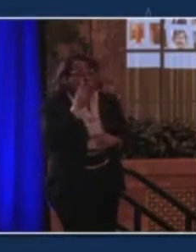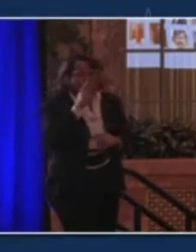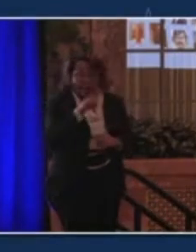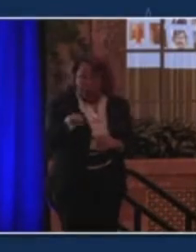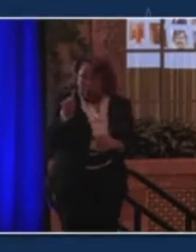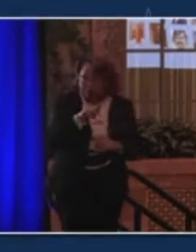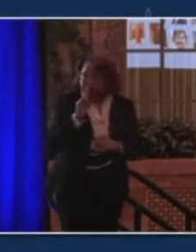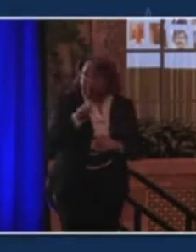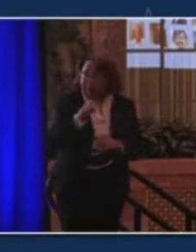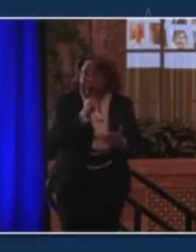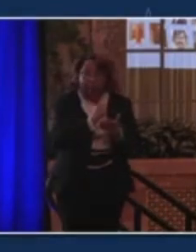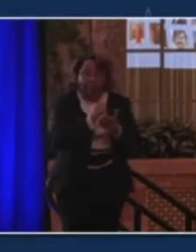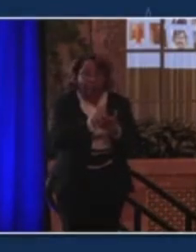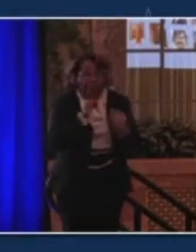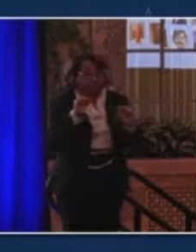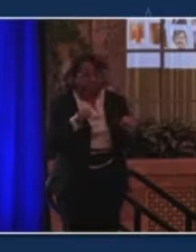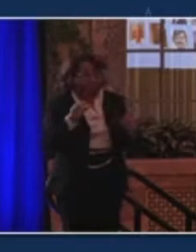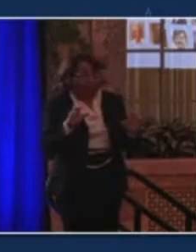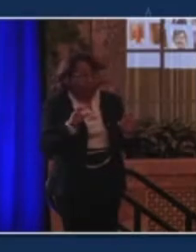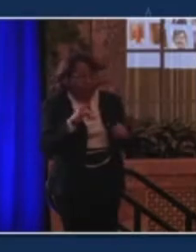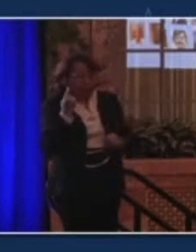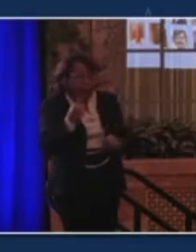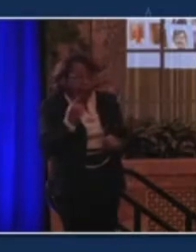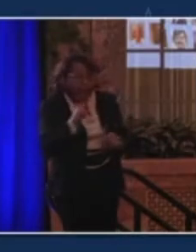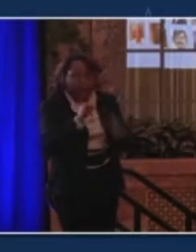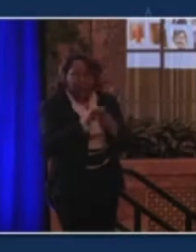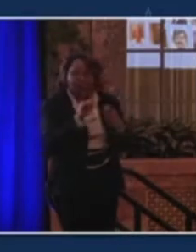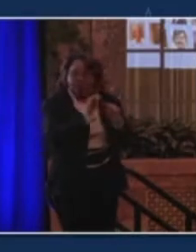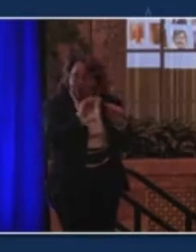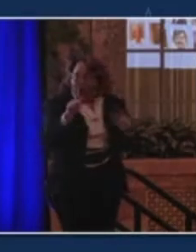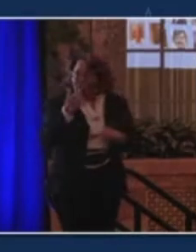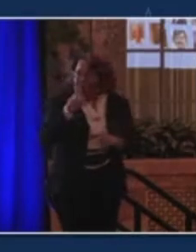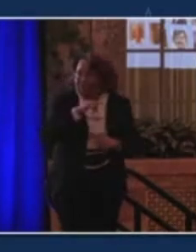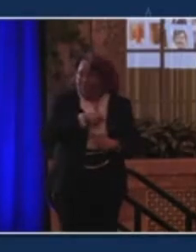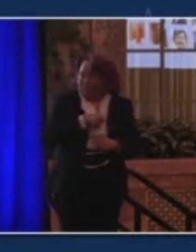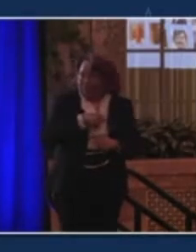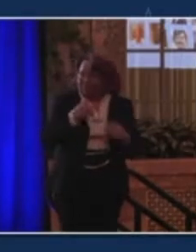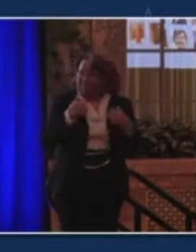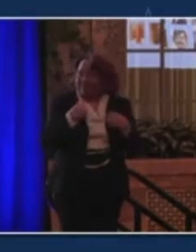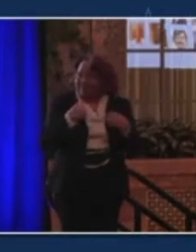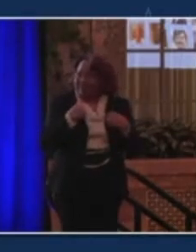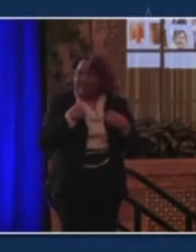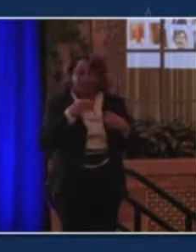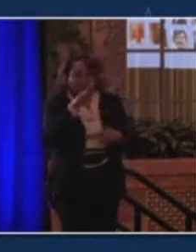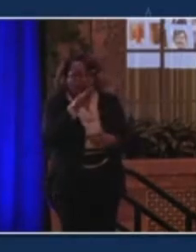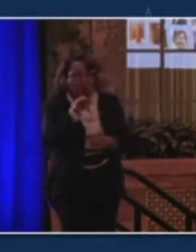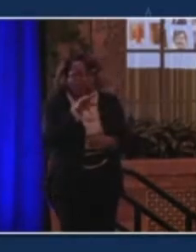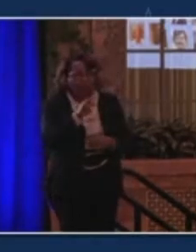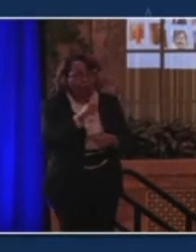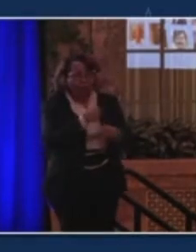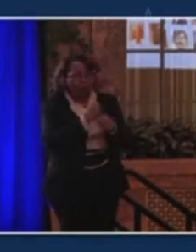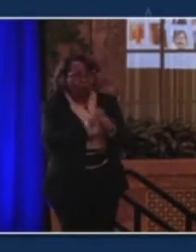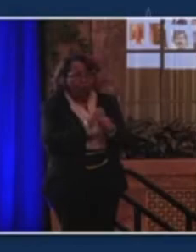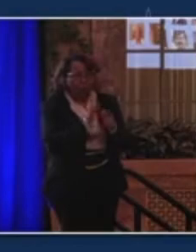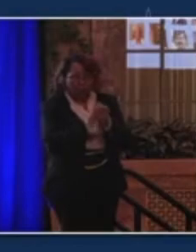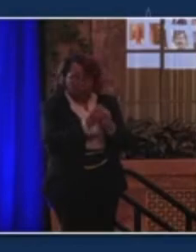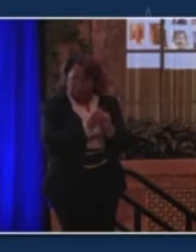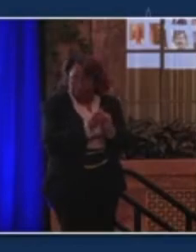help and that I could do something about it, that all of us, in fact, can have a role in making change, whether big or